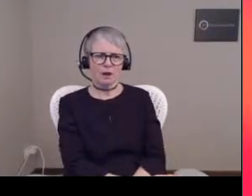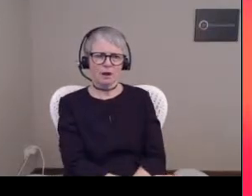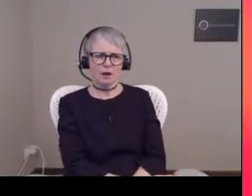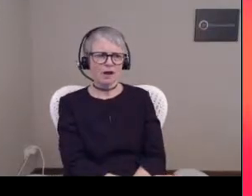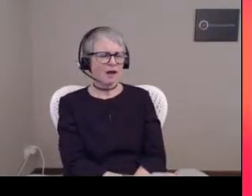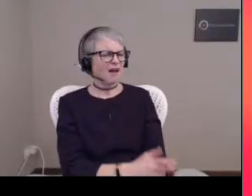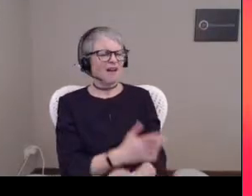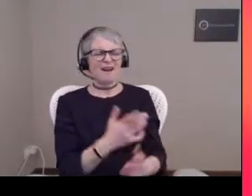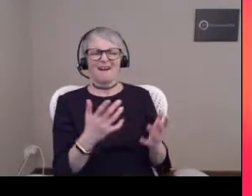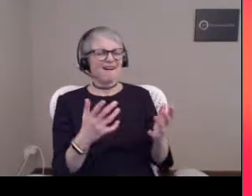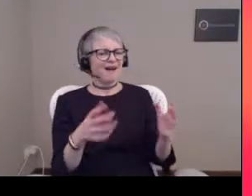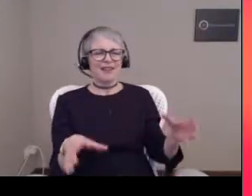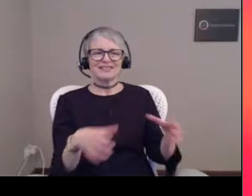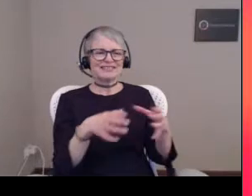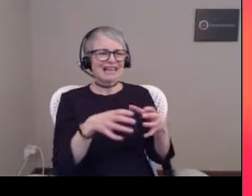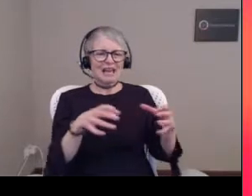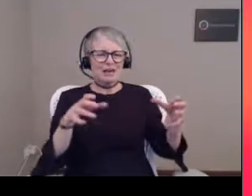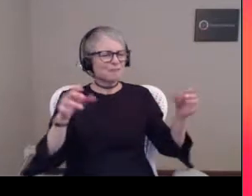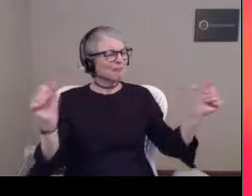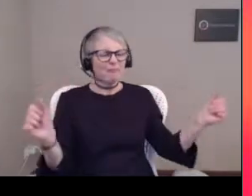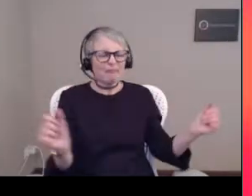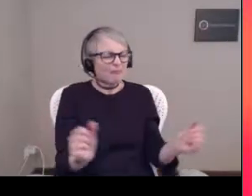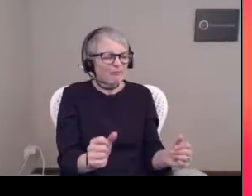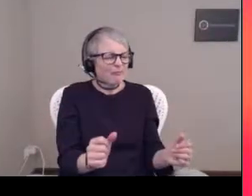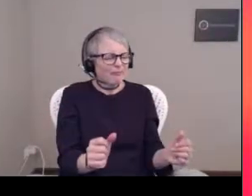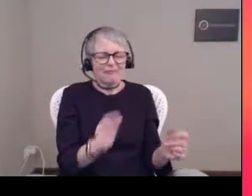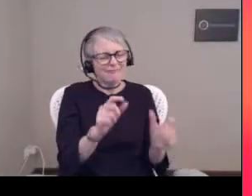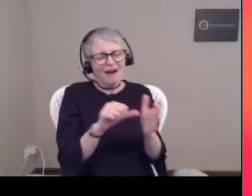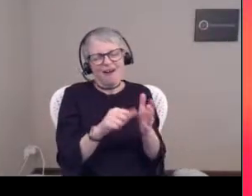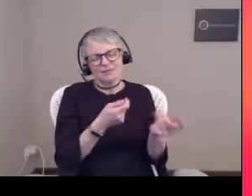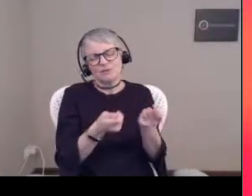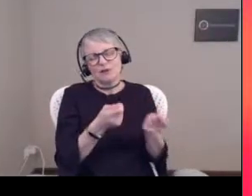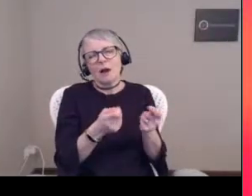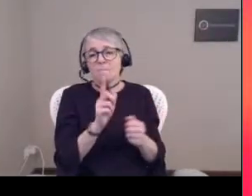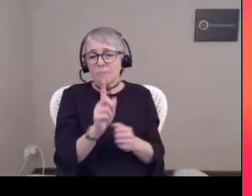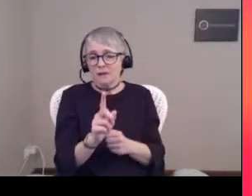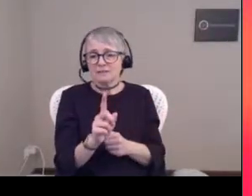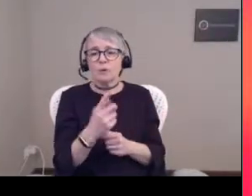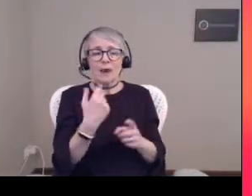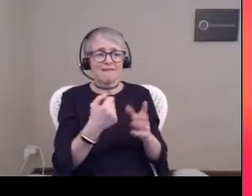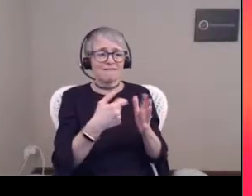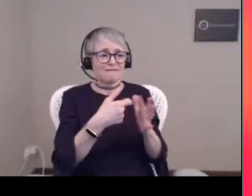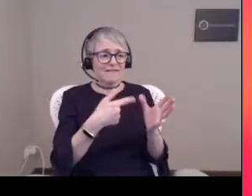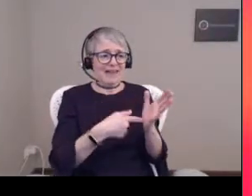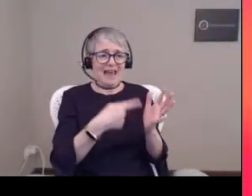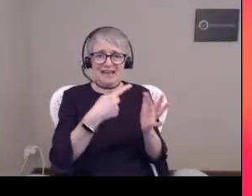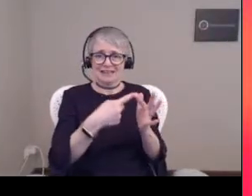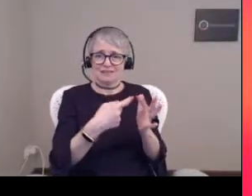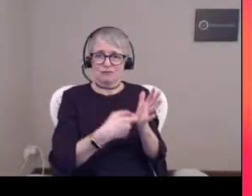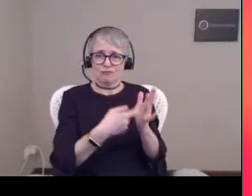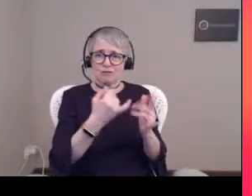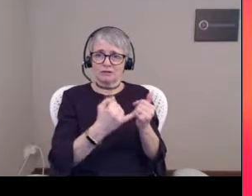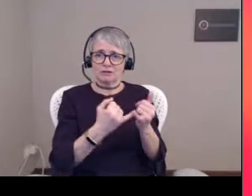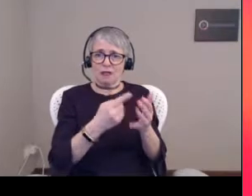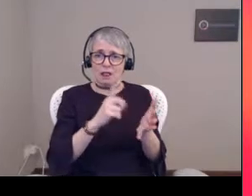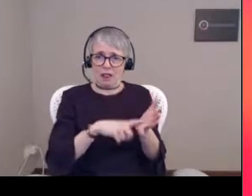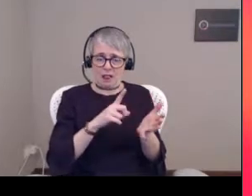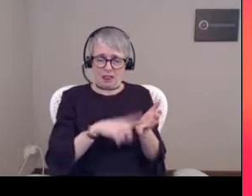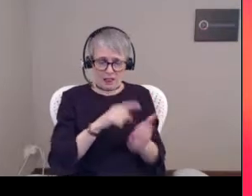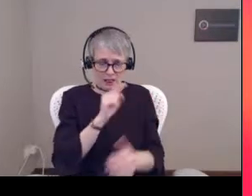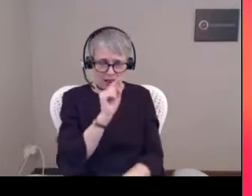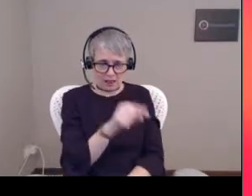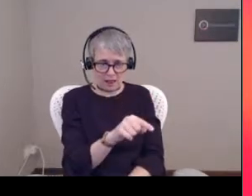be streamlined slightly, so it was difficult to do that as well. But I'm really pleased to say that we have got a woman called Kate Russell, who's joining as our, well, she's